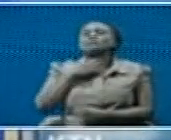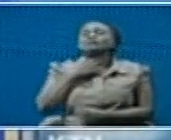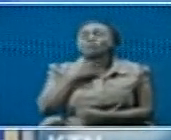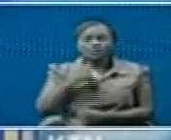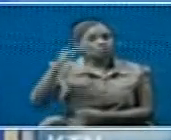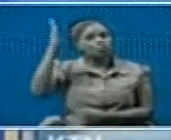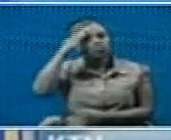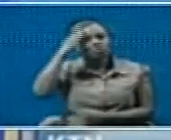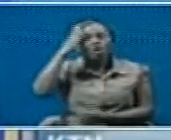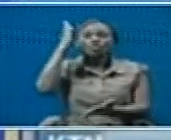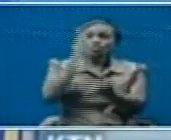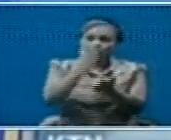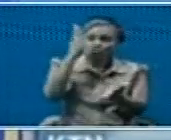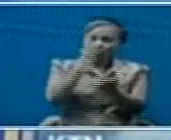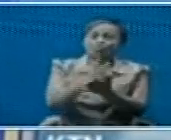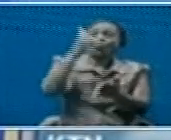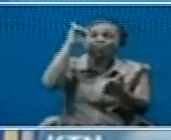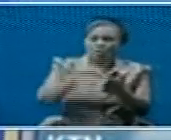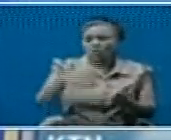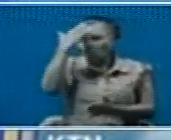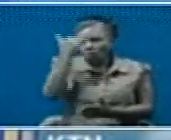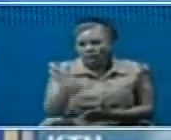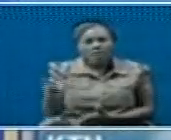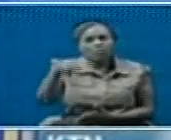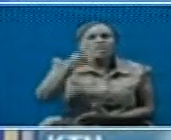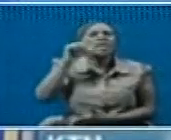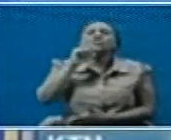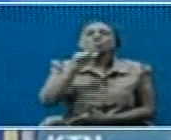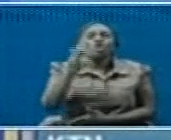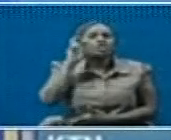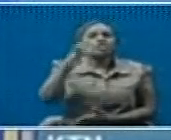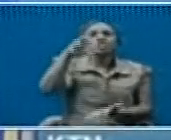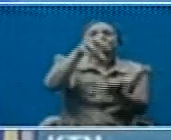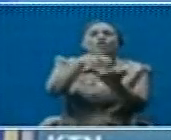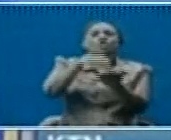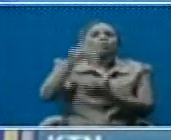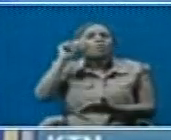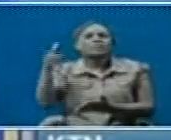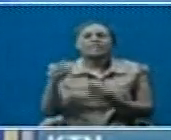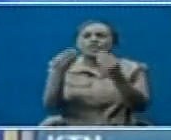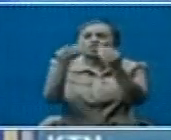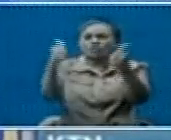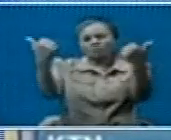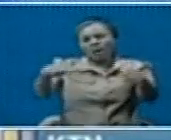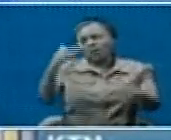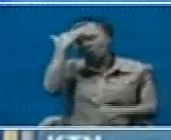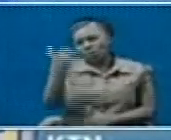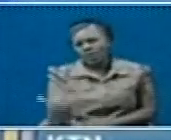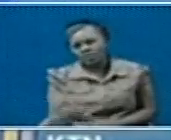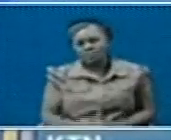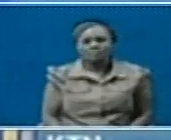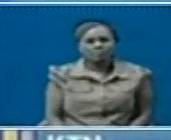get down to the bottom of this issue. Why are we not seeing the situation in Mombasa resolved? Here is that phone interview